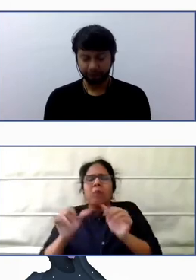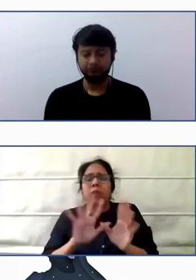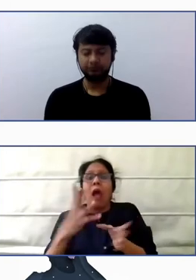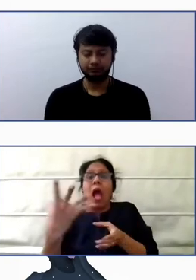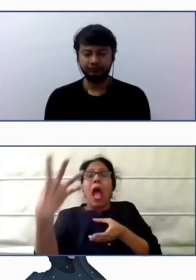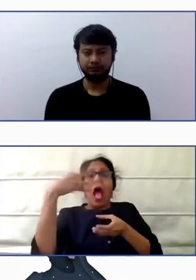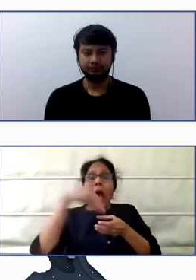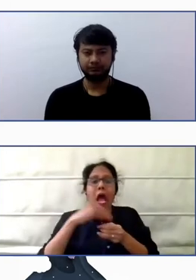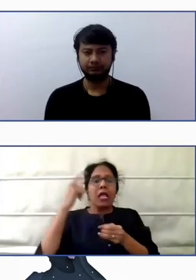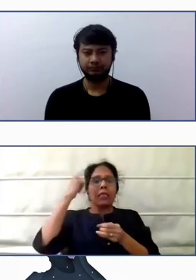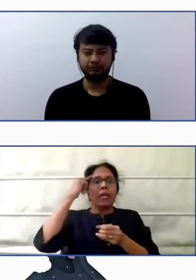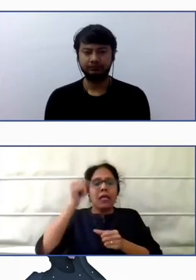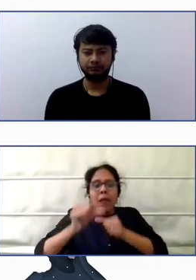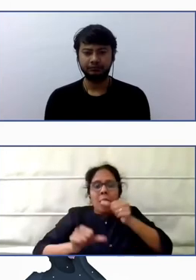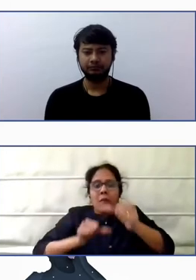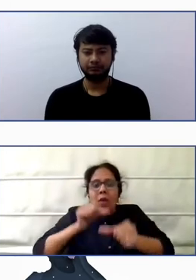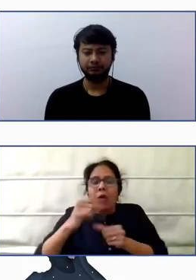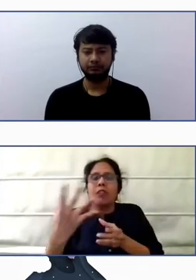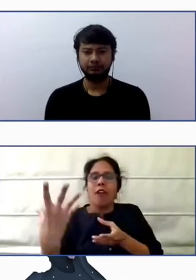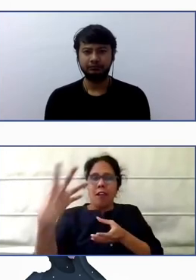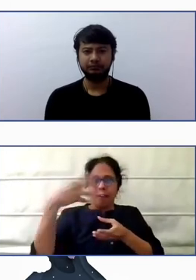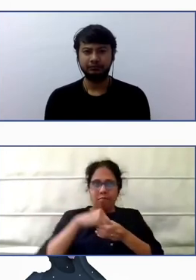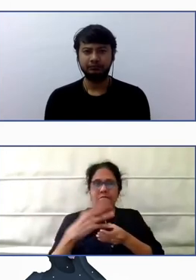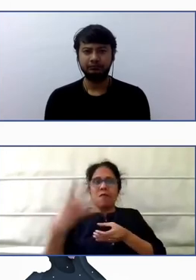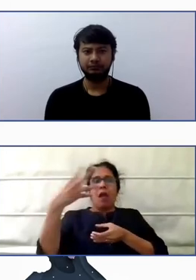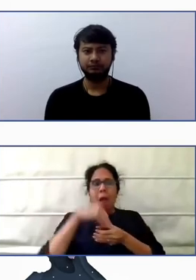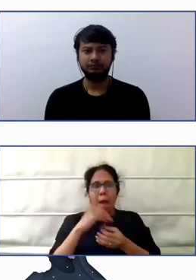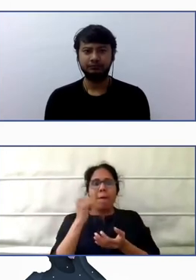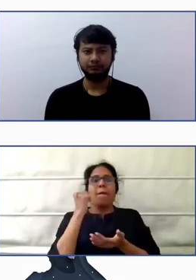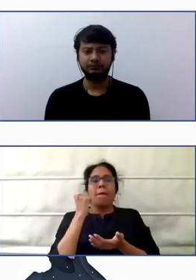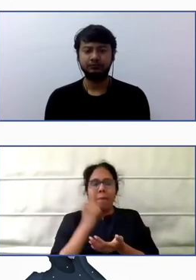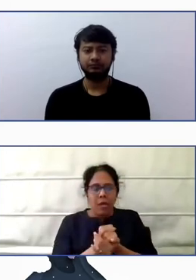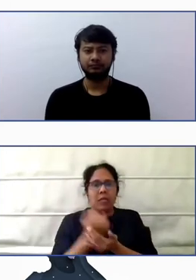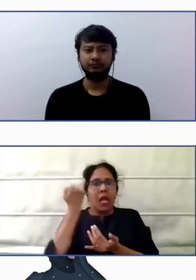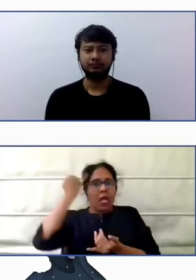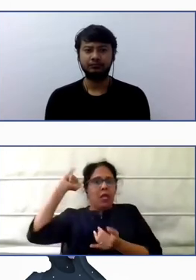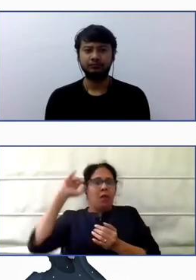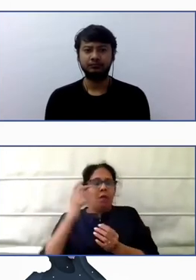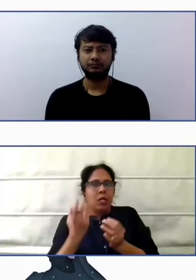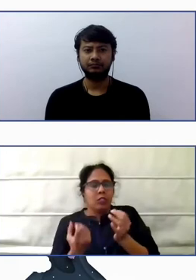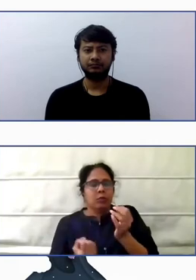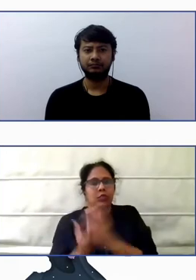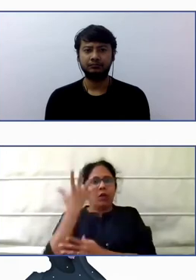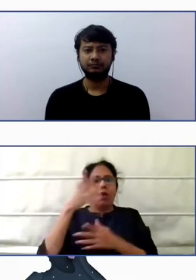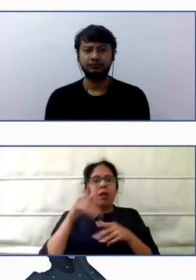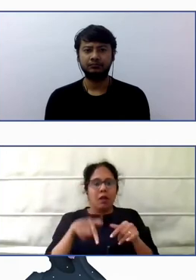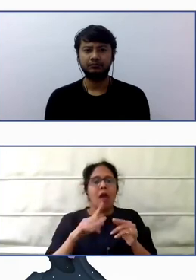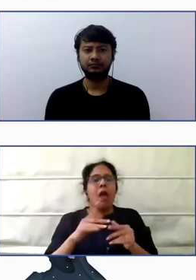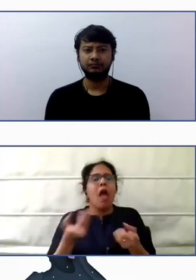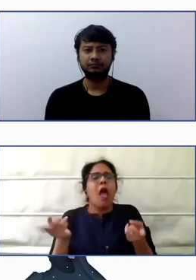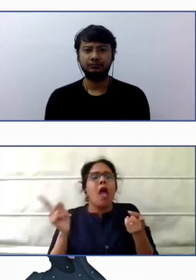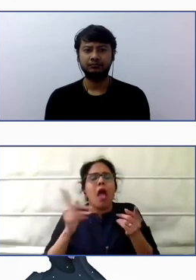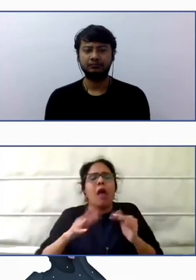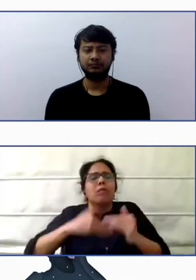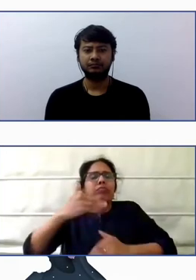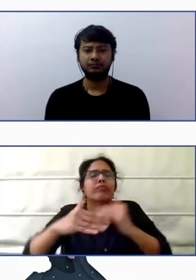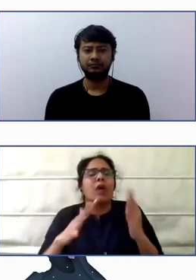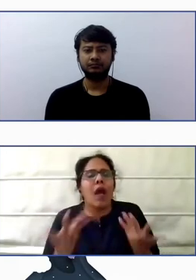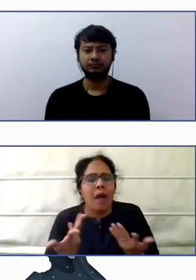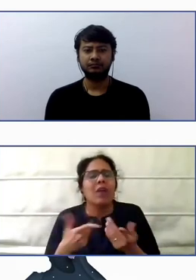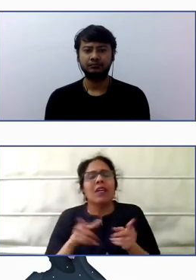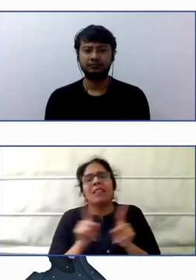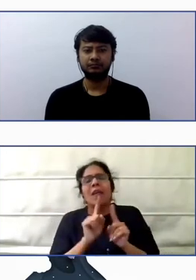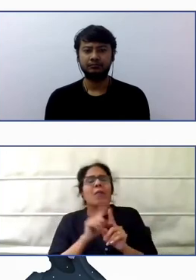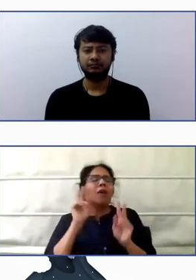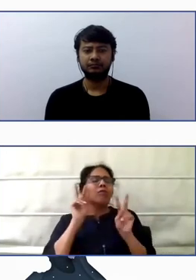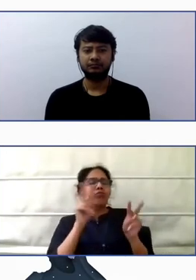thinking process to be a little more inclusive in that innovations to happen. And rather than romantically looking at, I'm